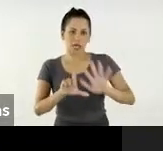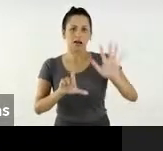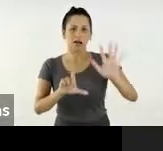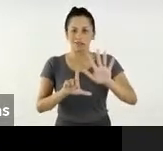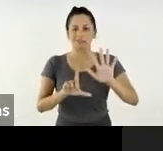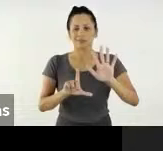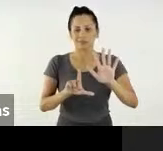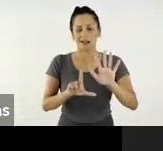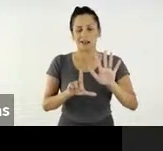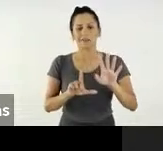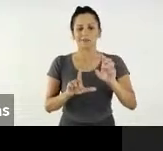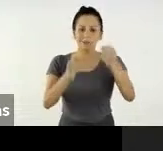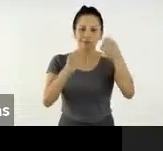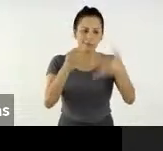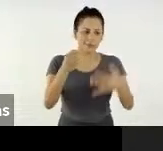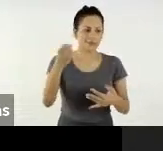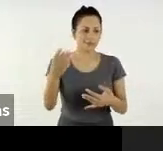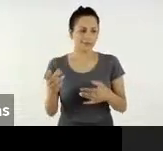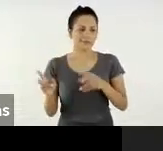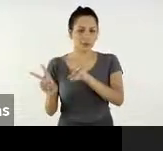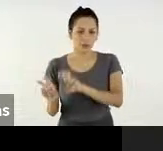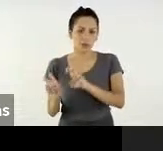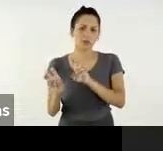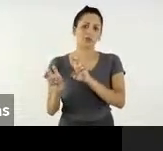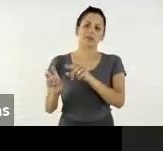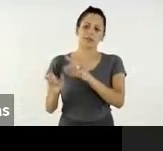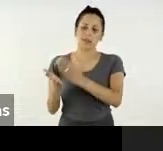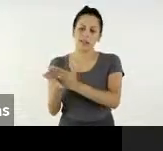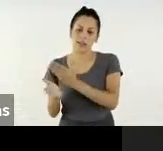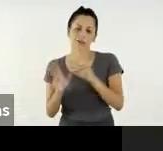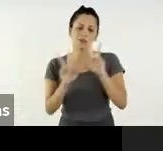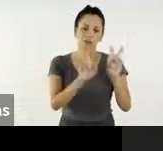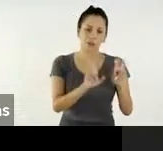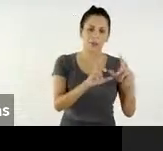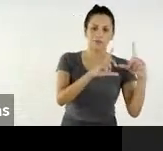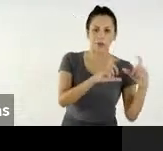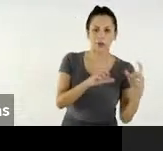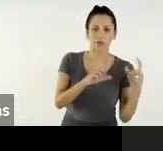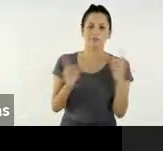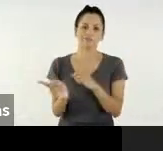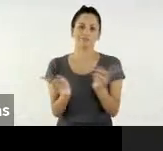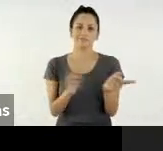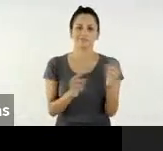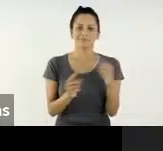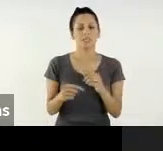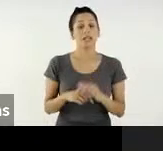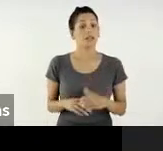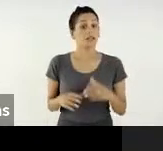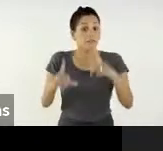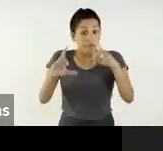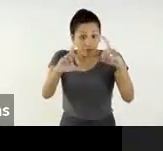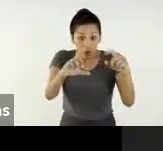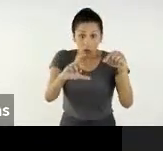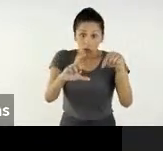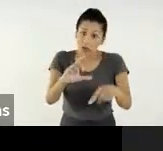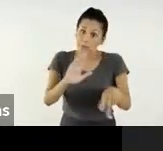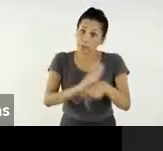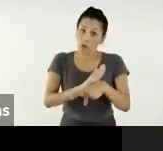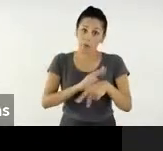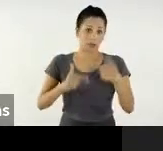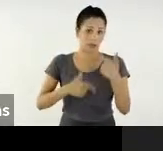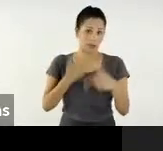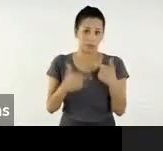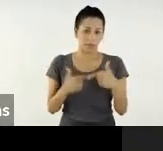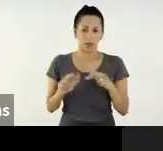focusing the pictures themselves as the work rather than my revisitation upon them, you'll see is sort